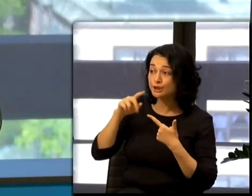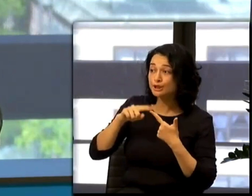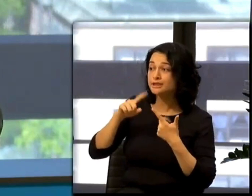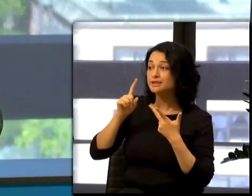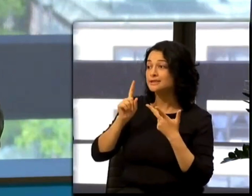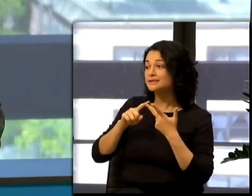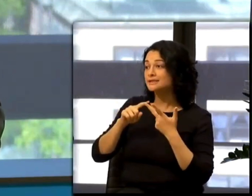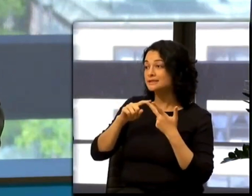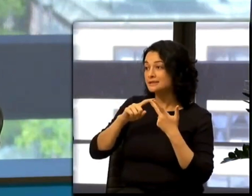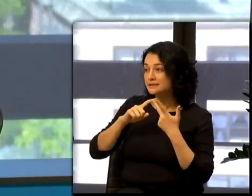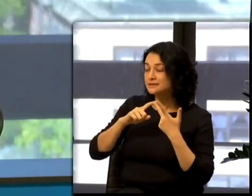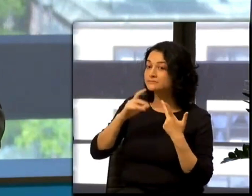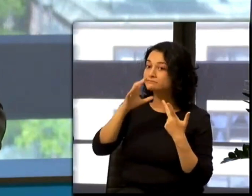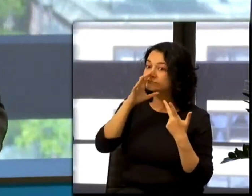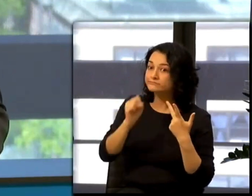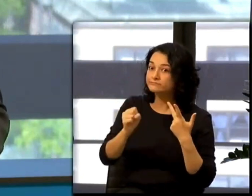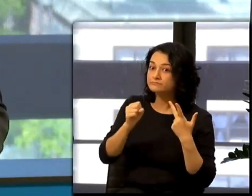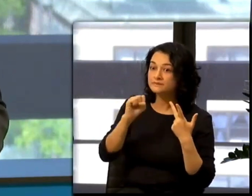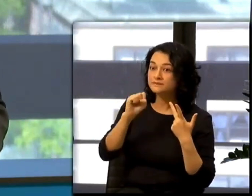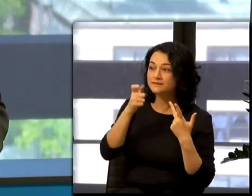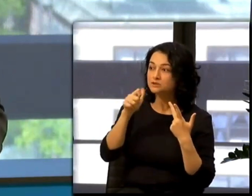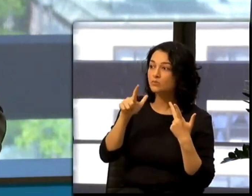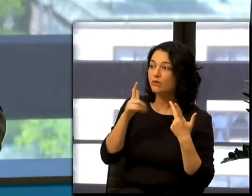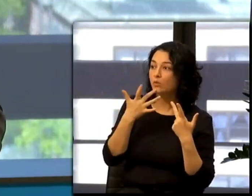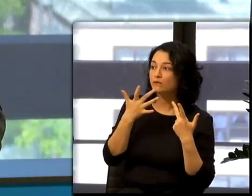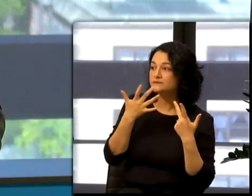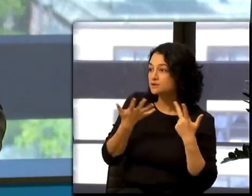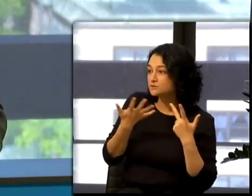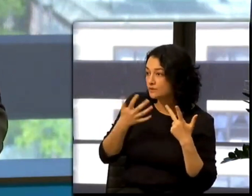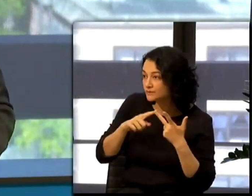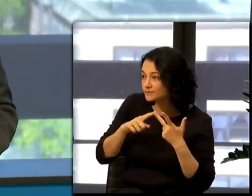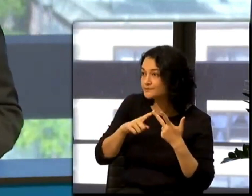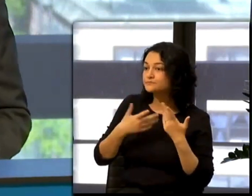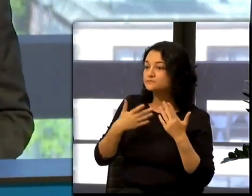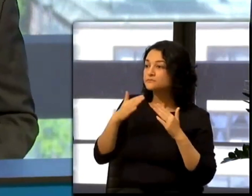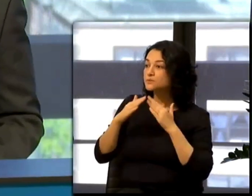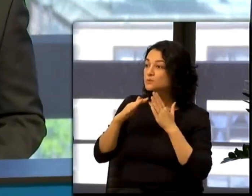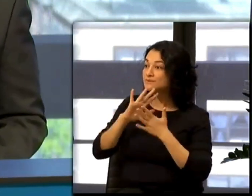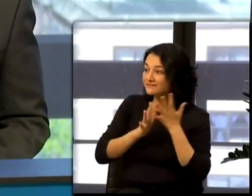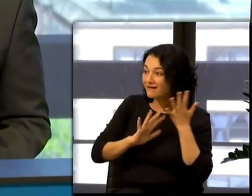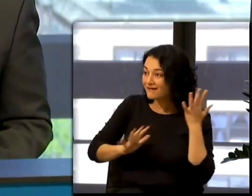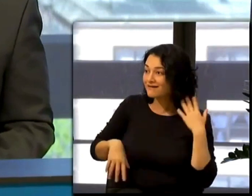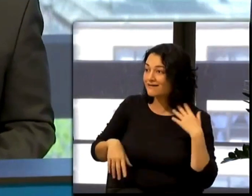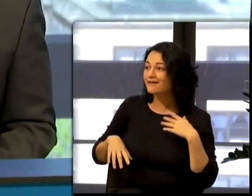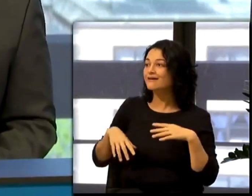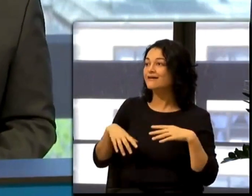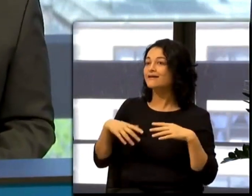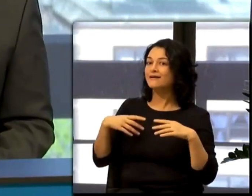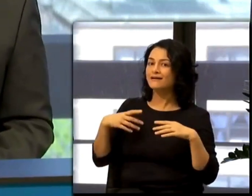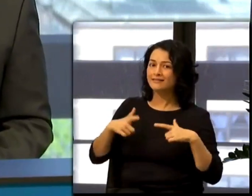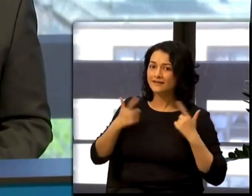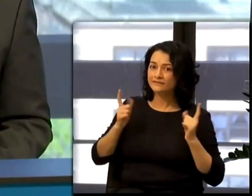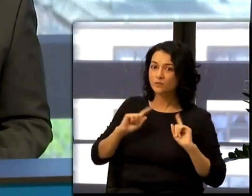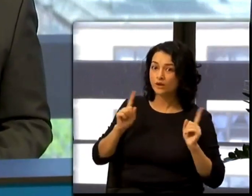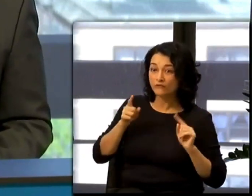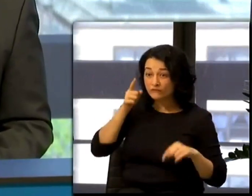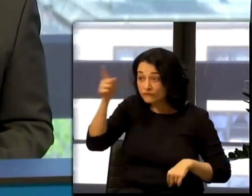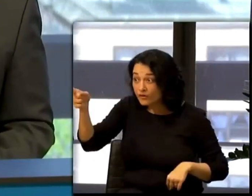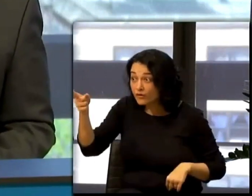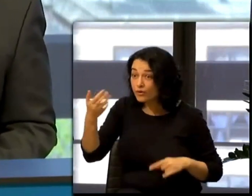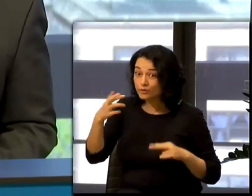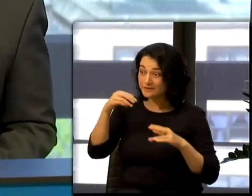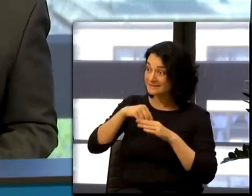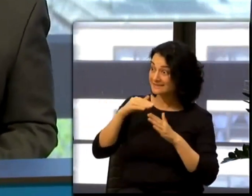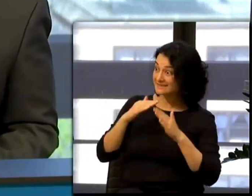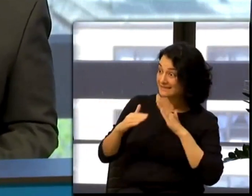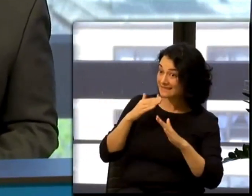community design and rural life, and much more. And from the inception of our work on